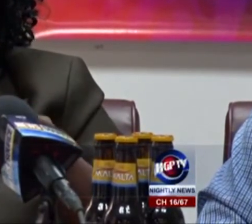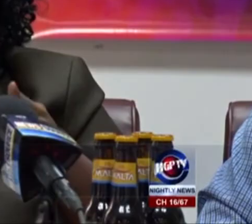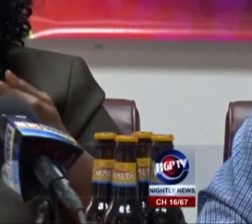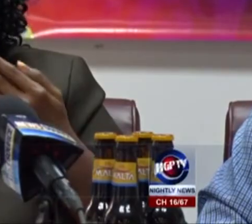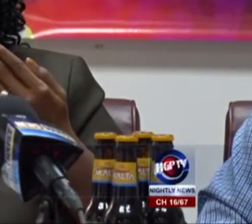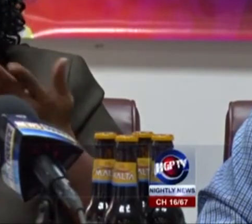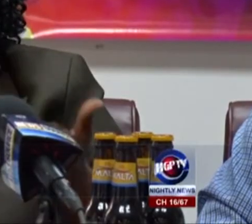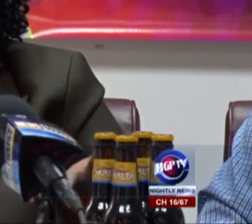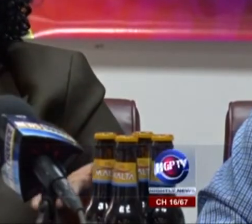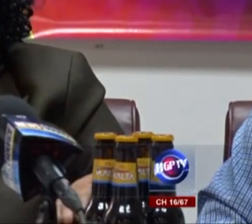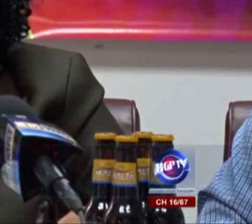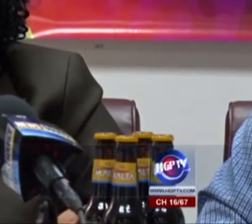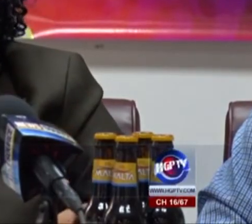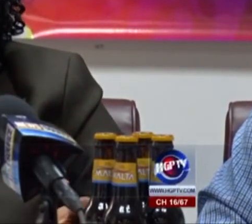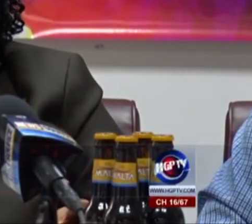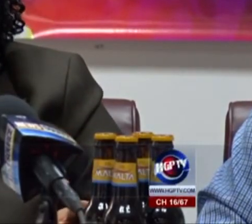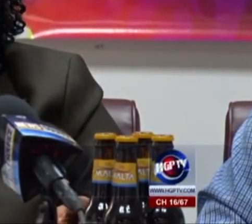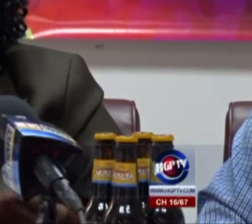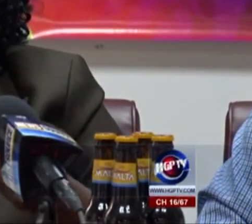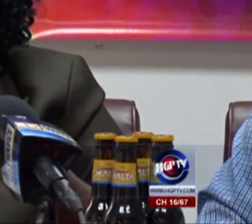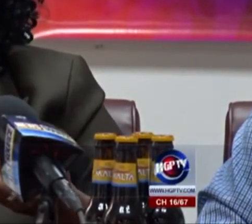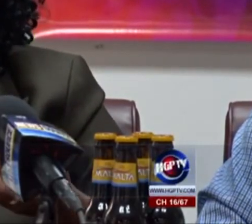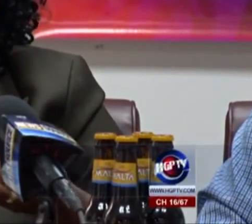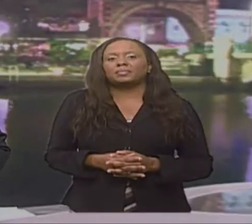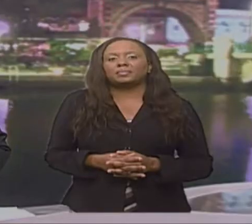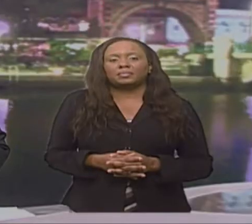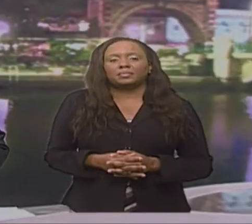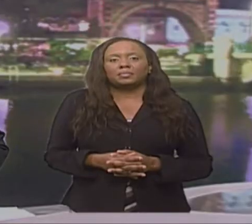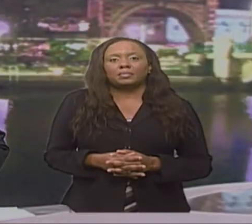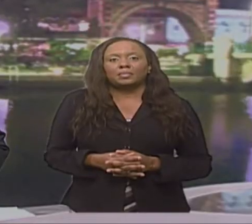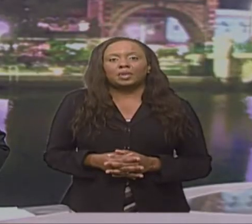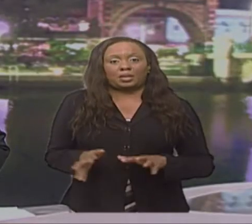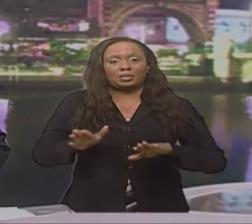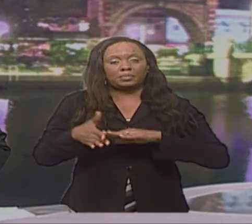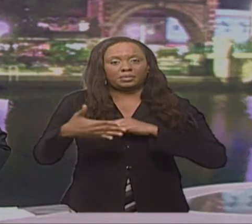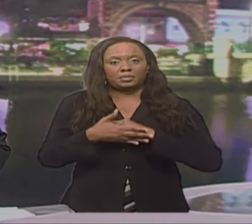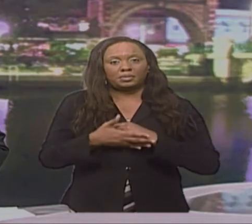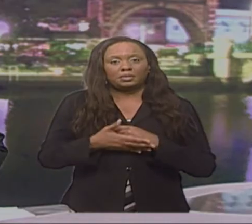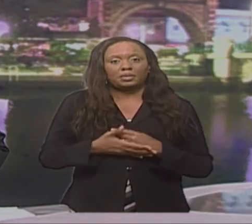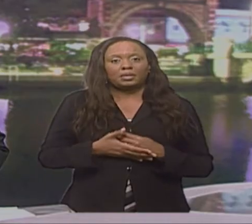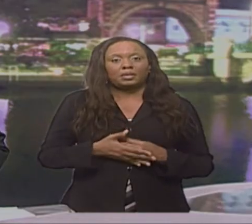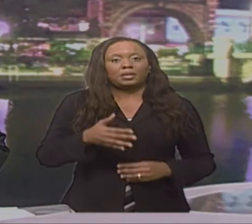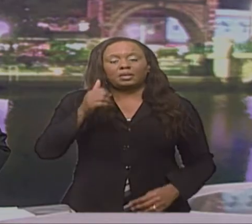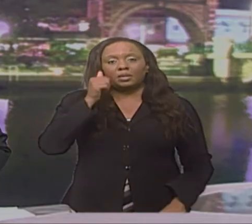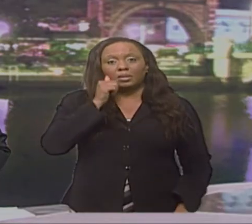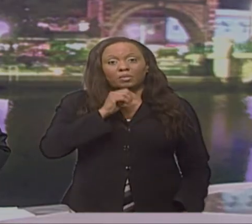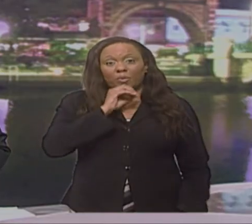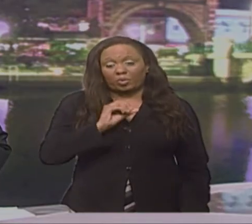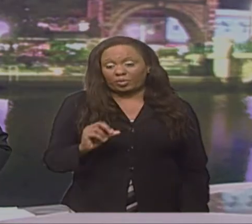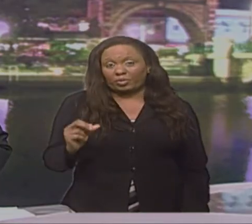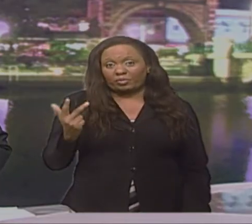allowances for our organizations. In Jamaica, a 3-year-old girl was shot and killed